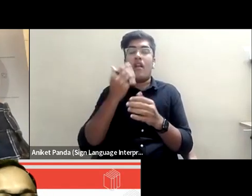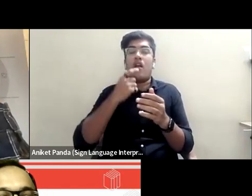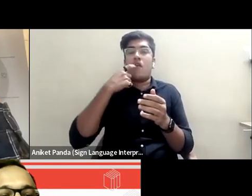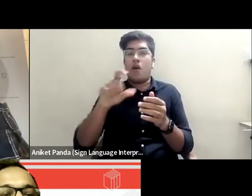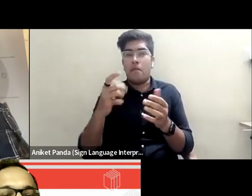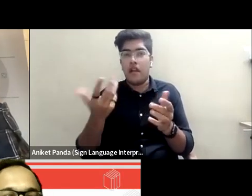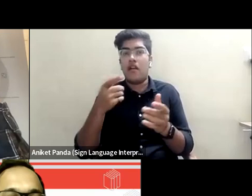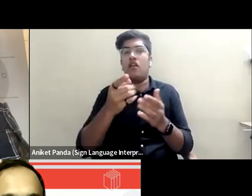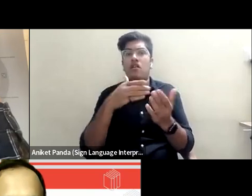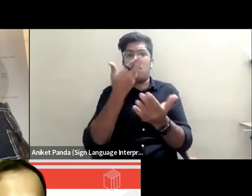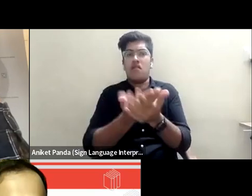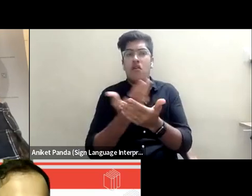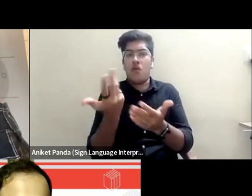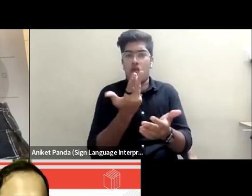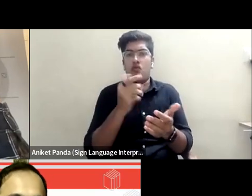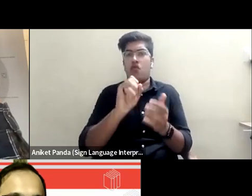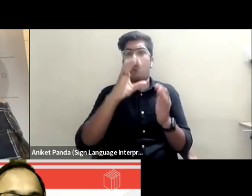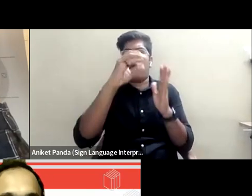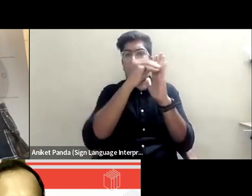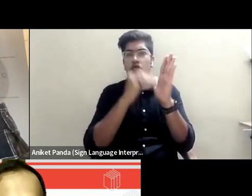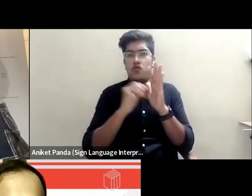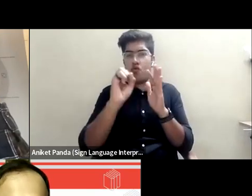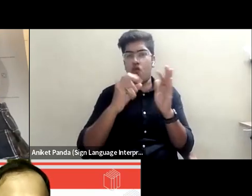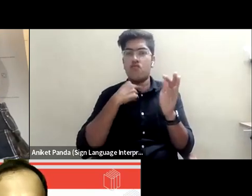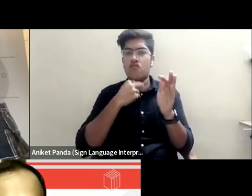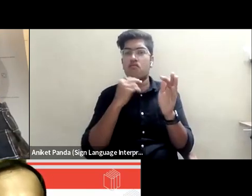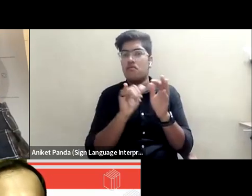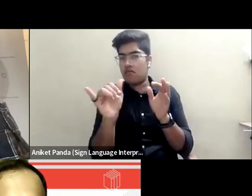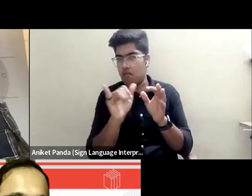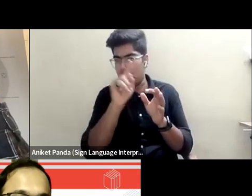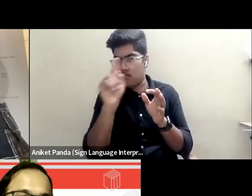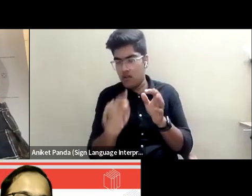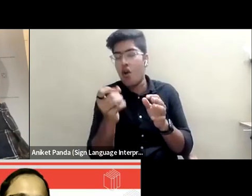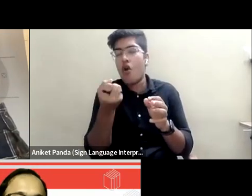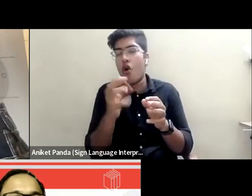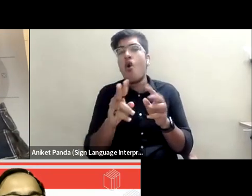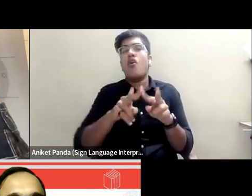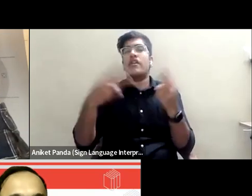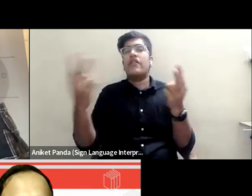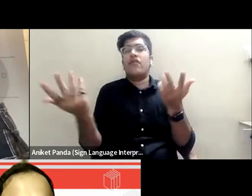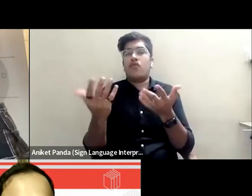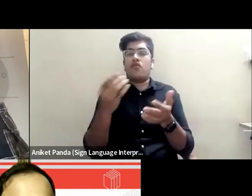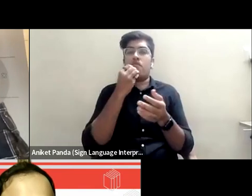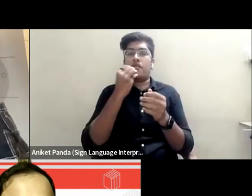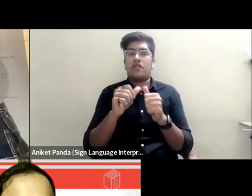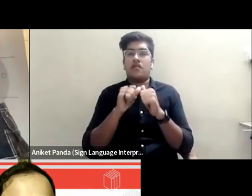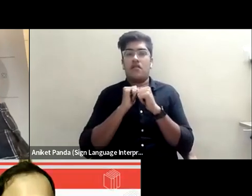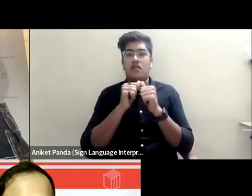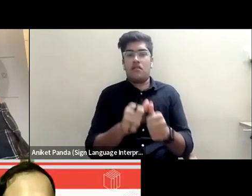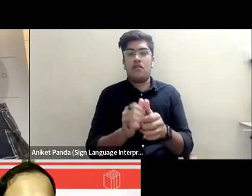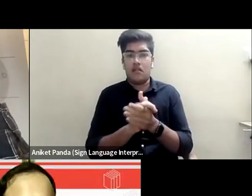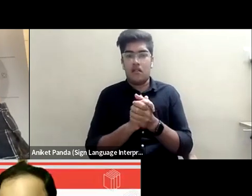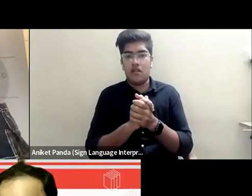what did you feel was the gap in the way in which they articulated these values to you? Thank you so